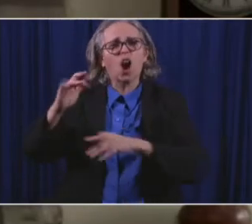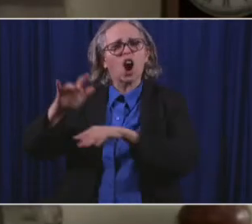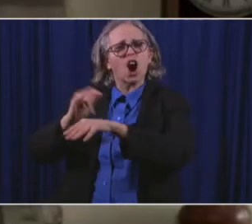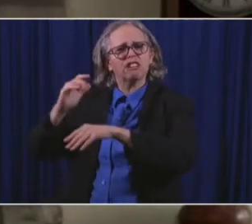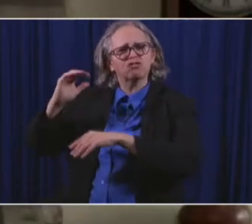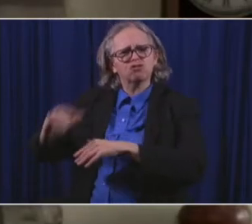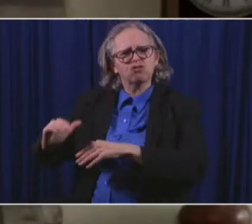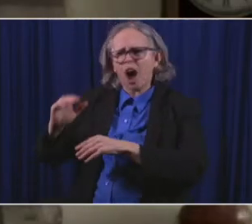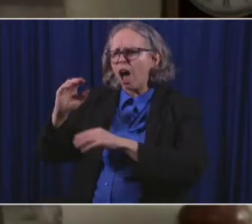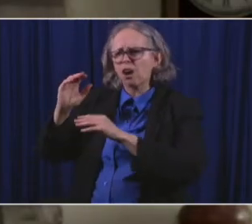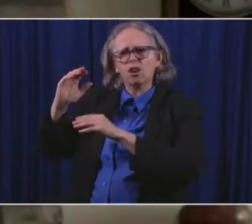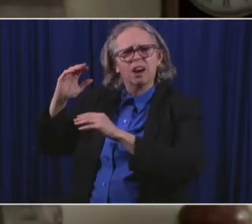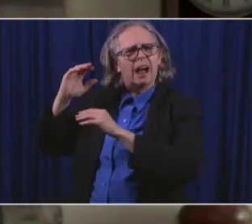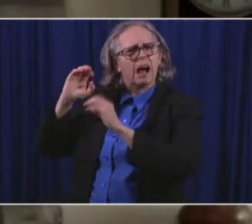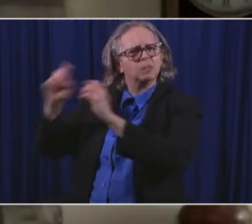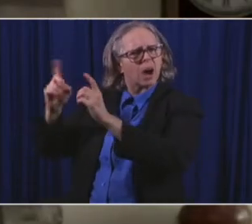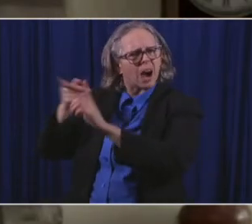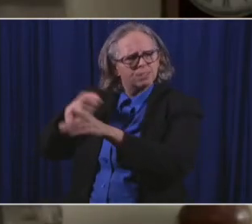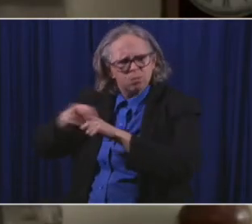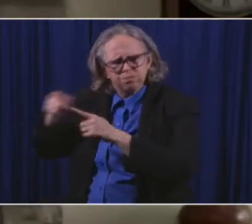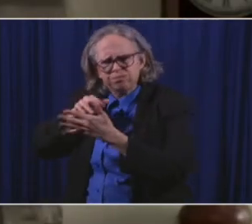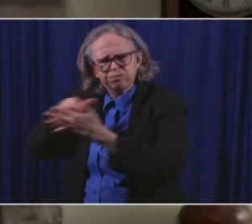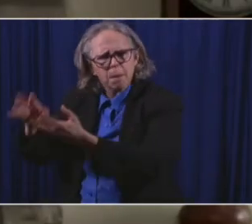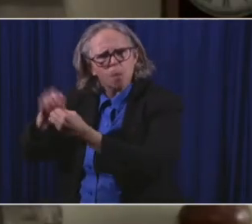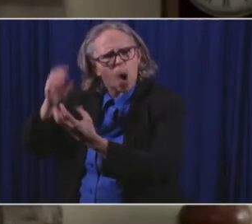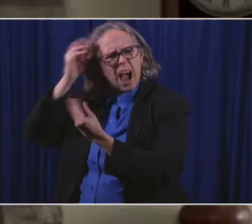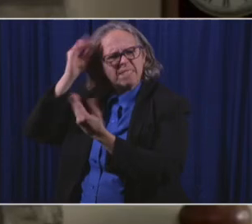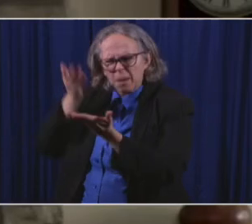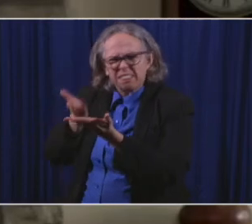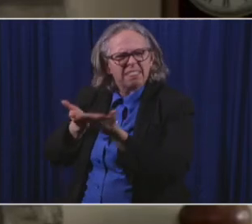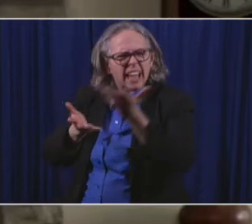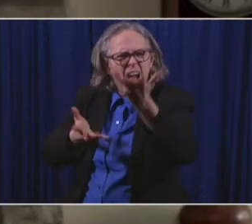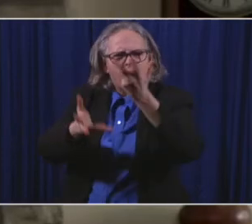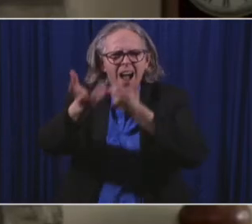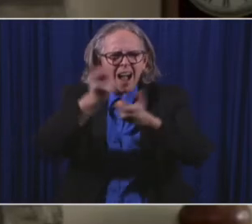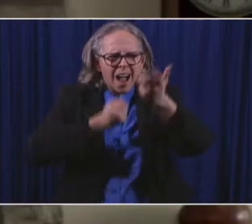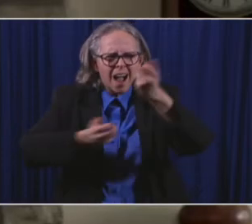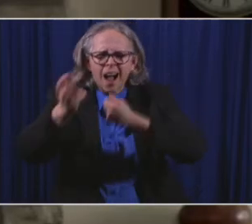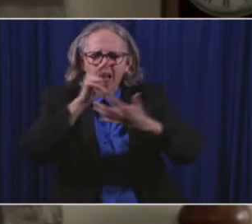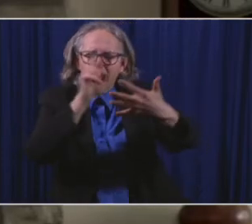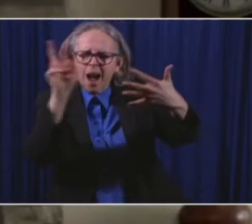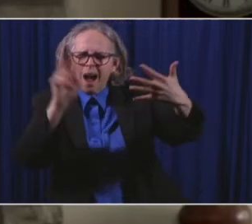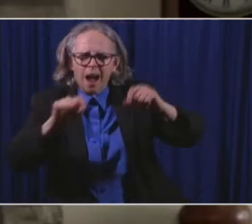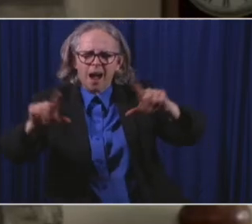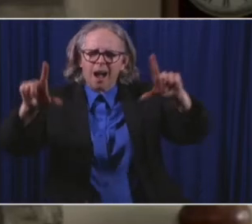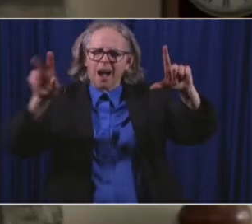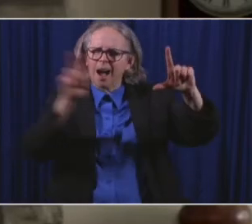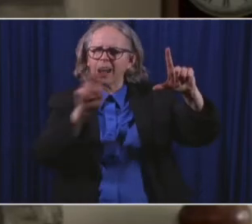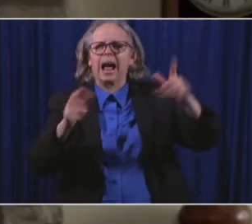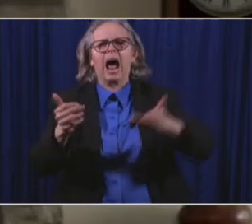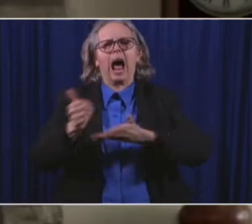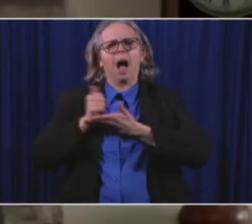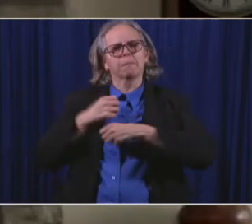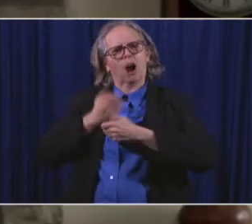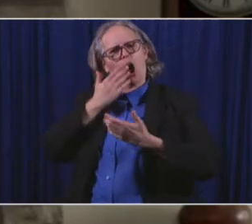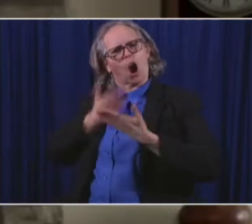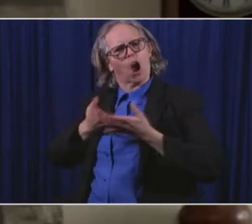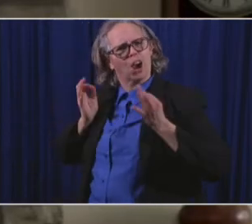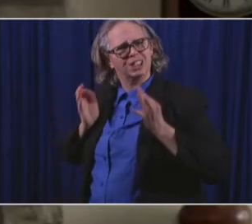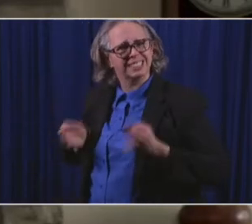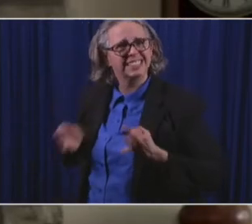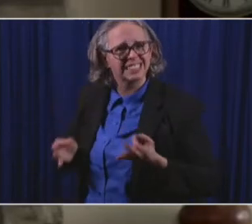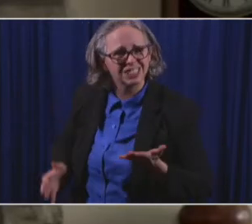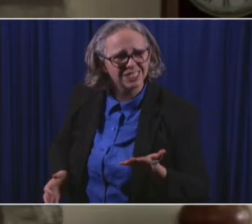is available that we can put out there, the better decisions can be made by everyone, and people can decide, what